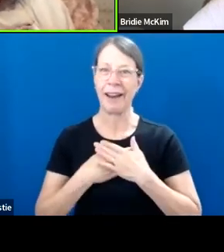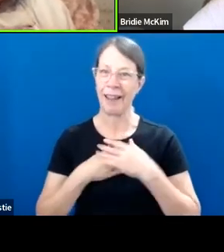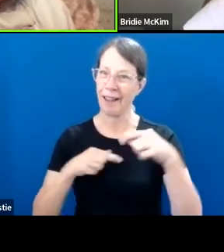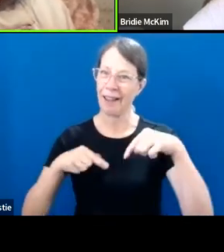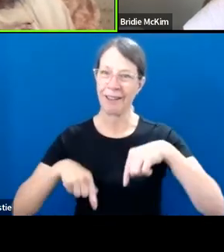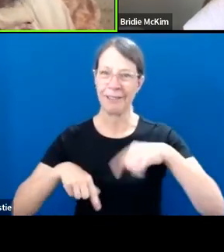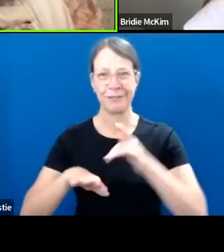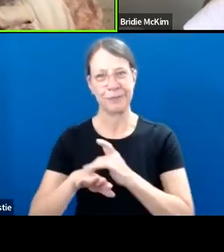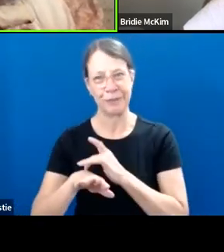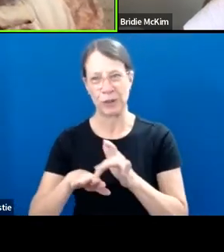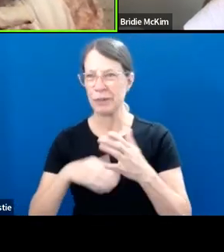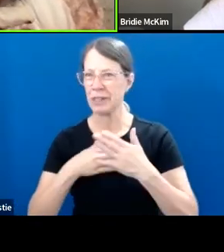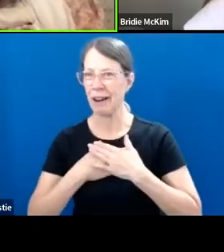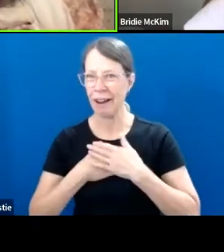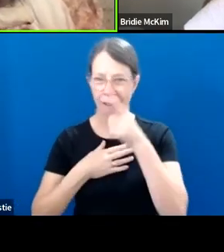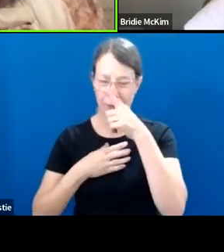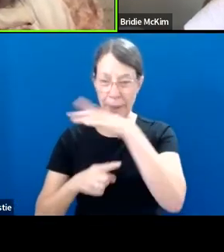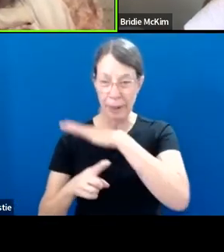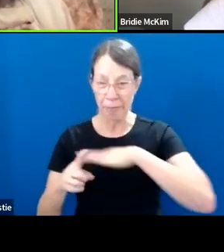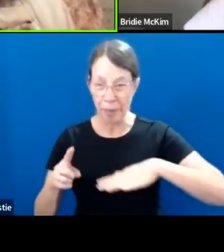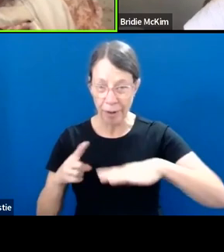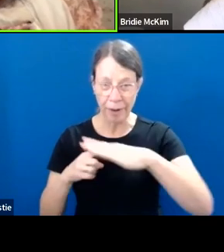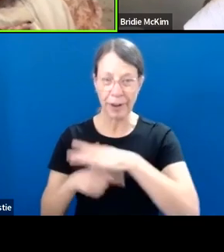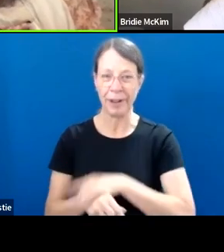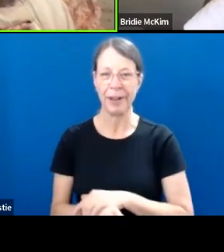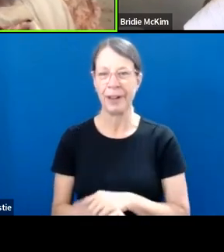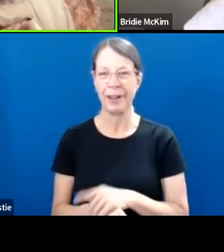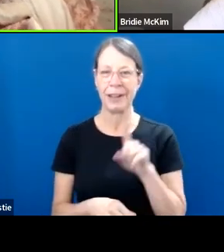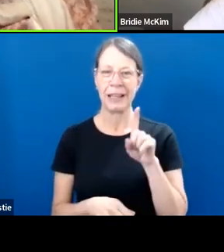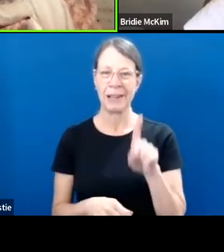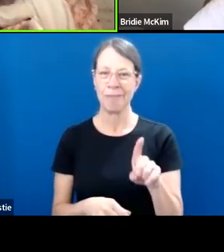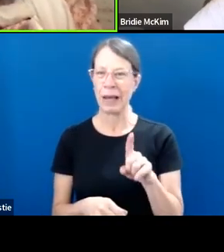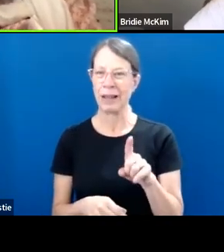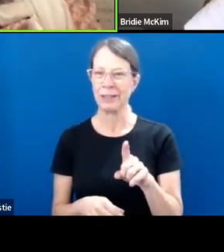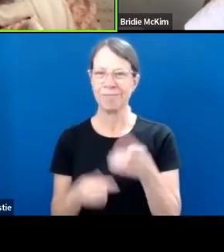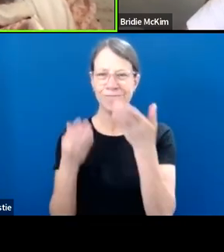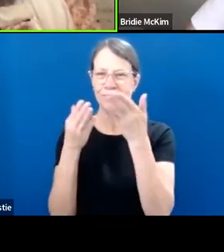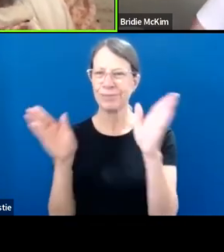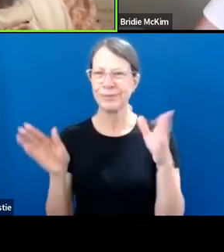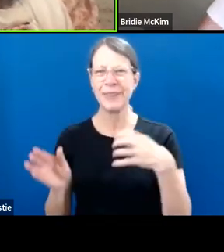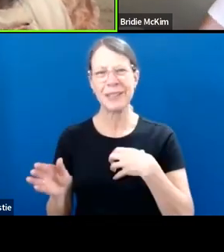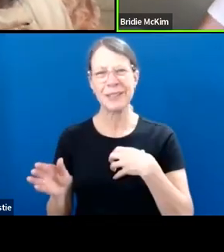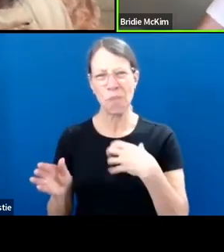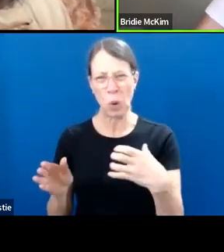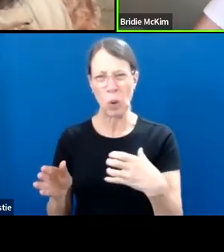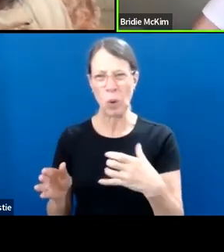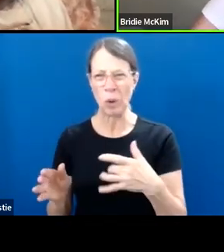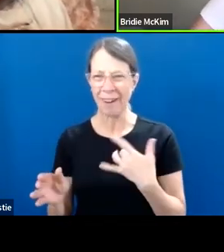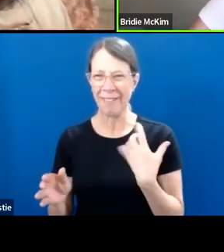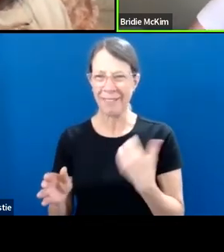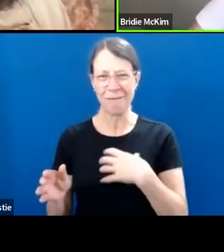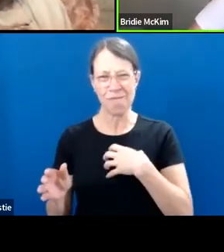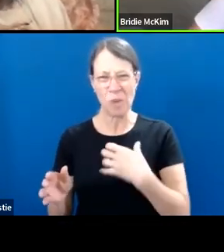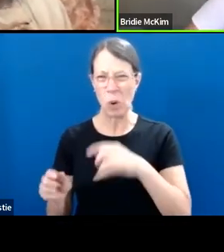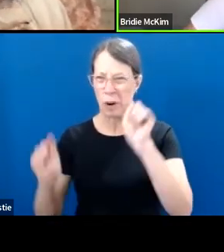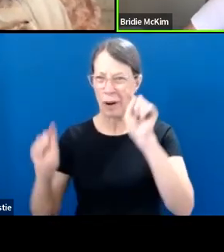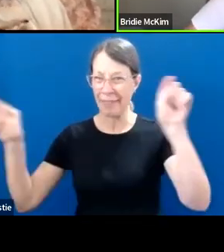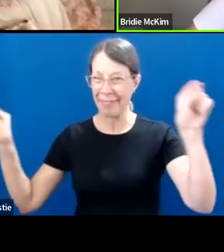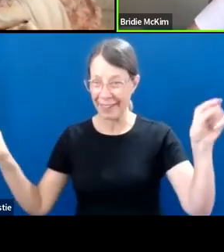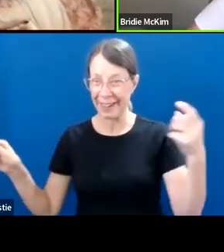the people in it, there is more to life than that. So I